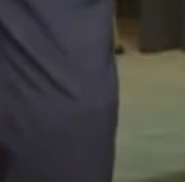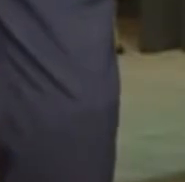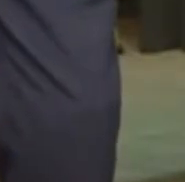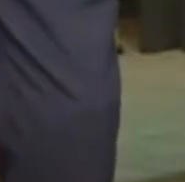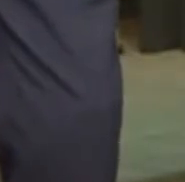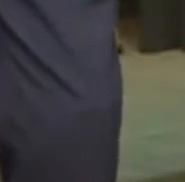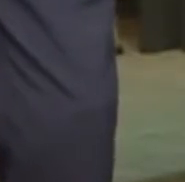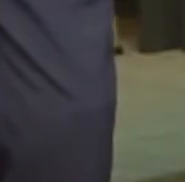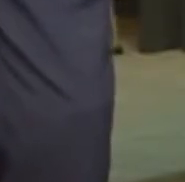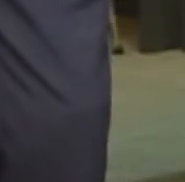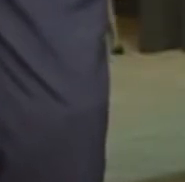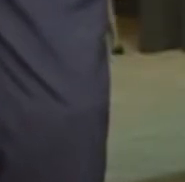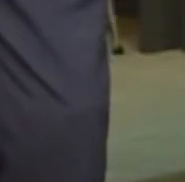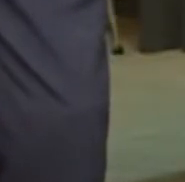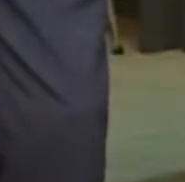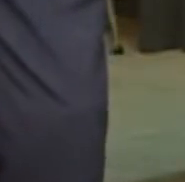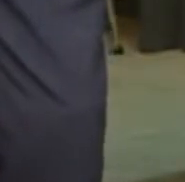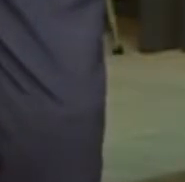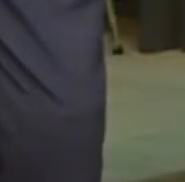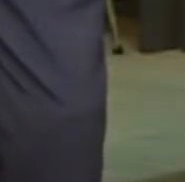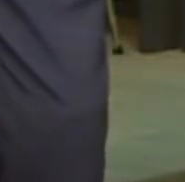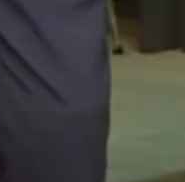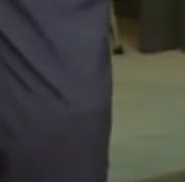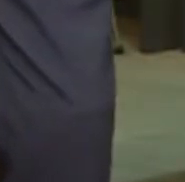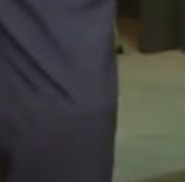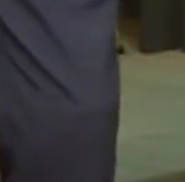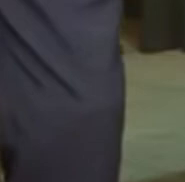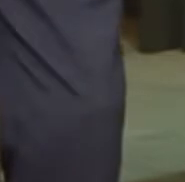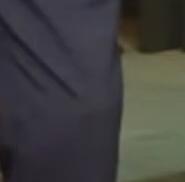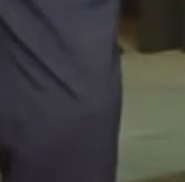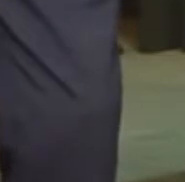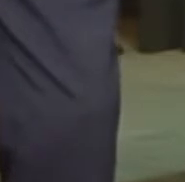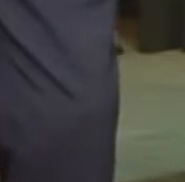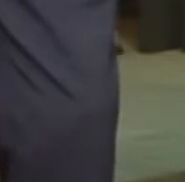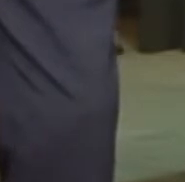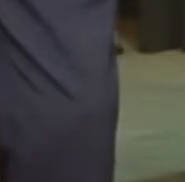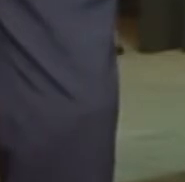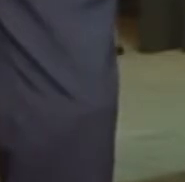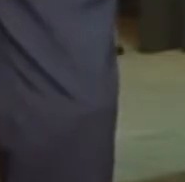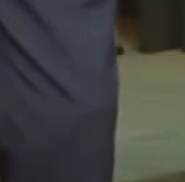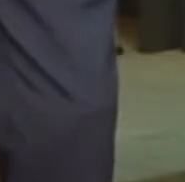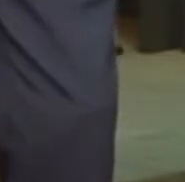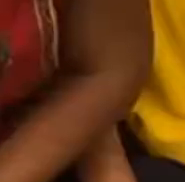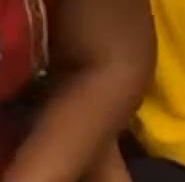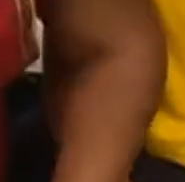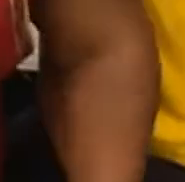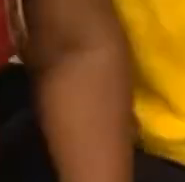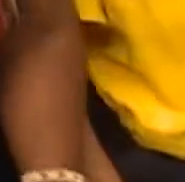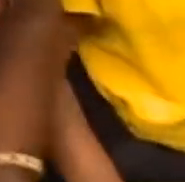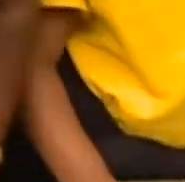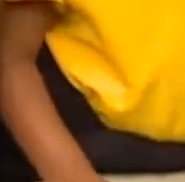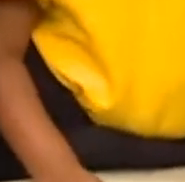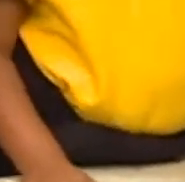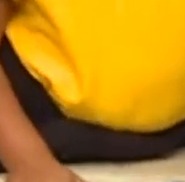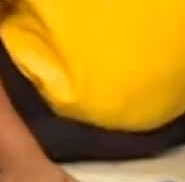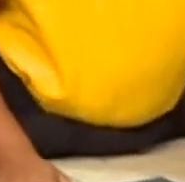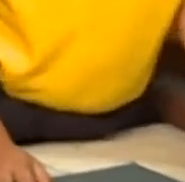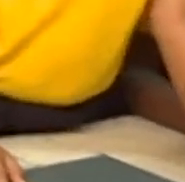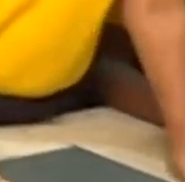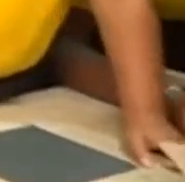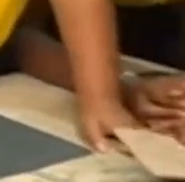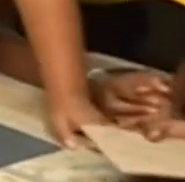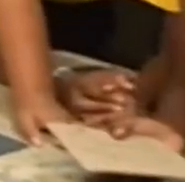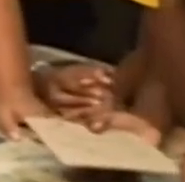in some books, art books. So really, I've struggled. And then I have to look at